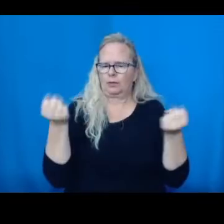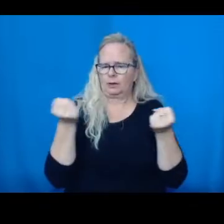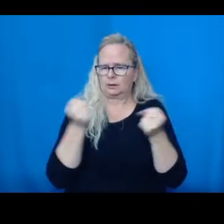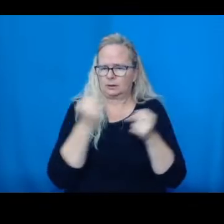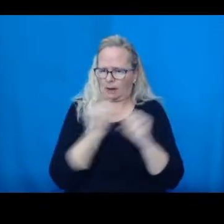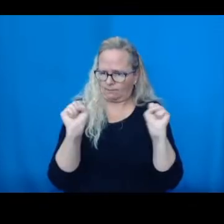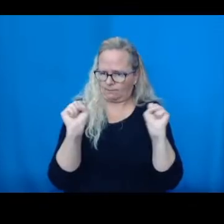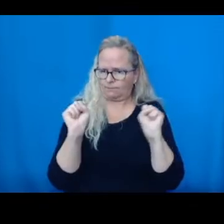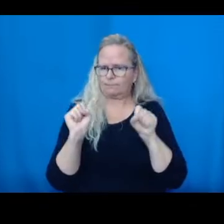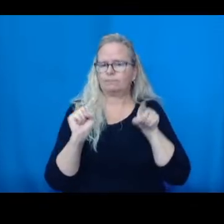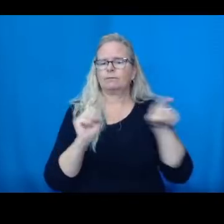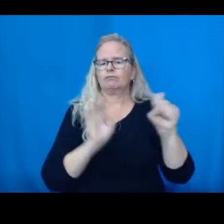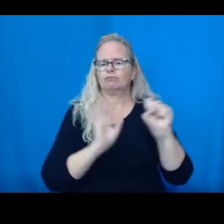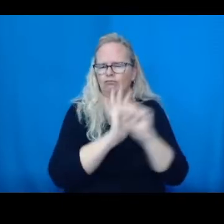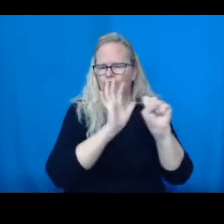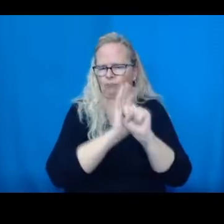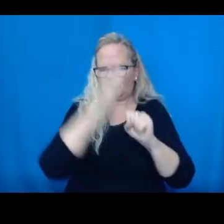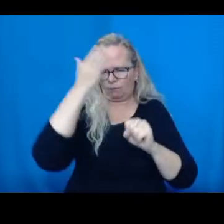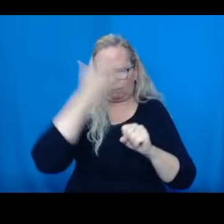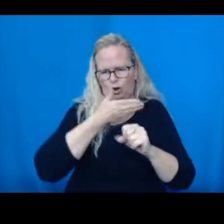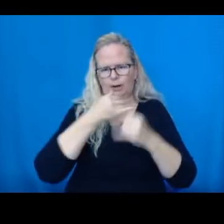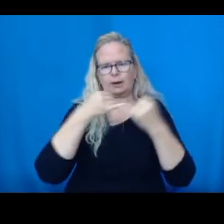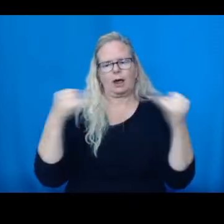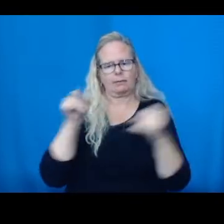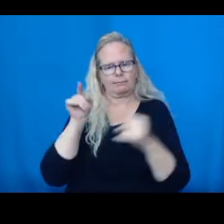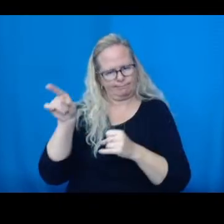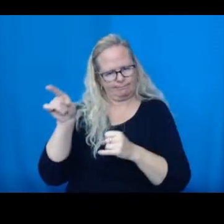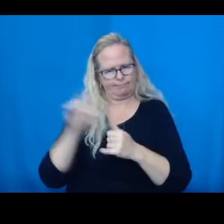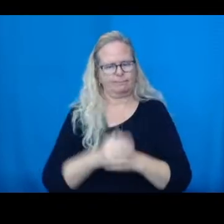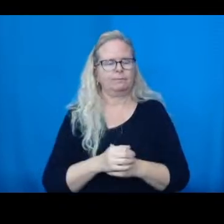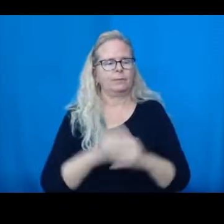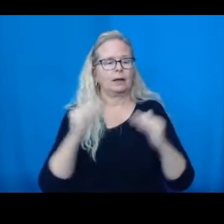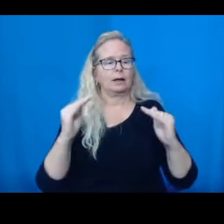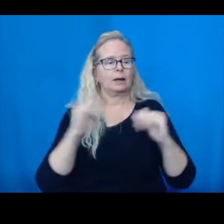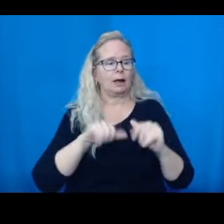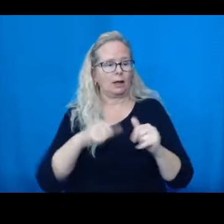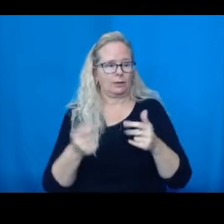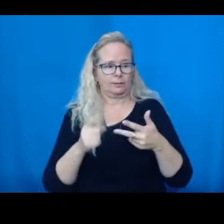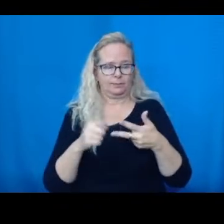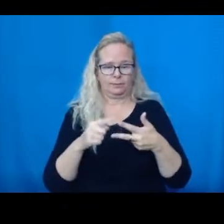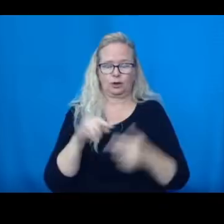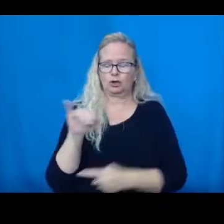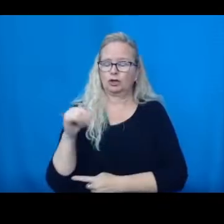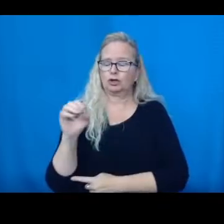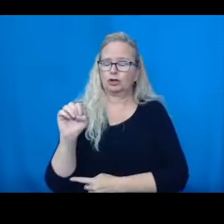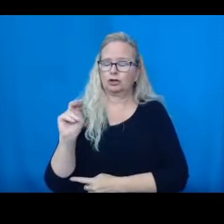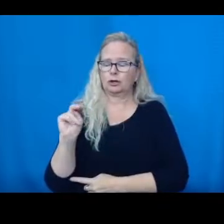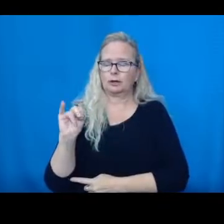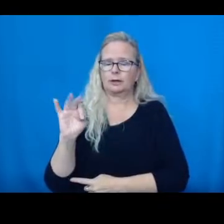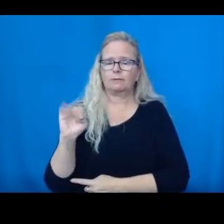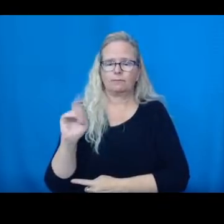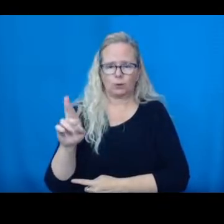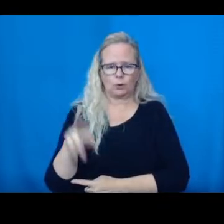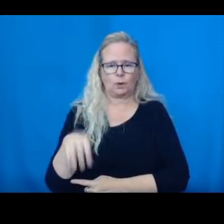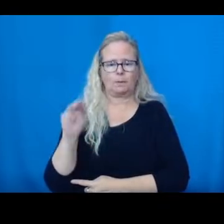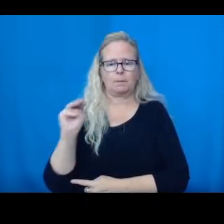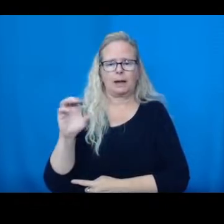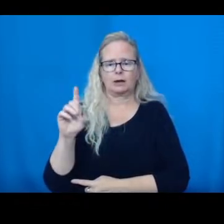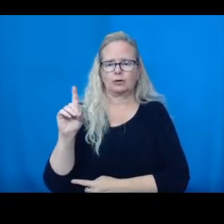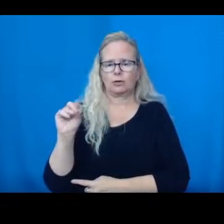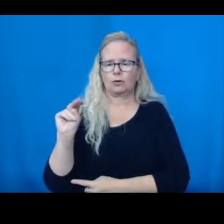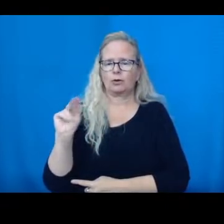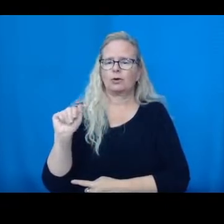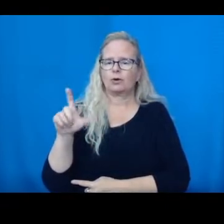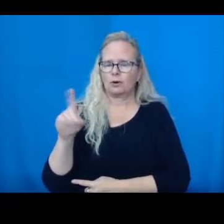and rehabilitation specialist from Ottawa. She's been collaborating with and learning from several occupational health and safety experts through the